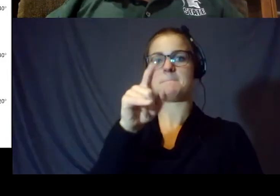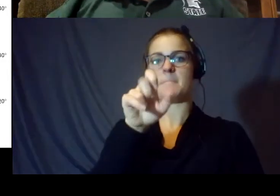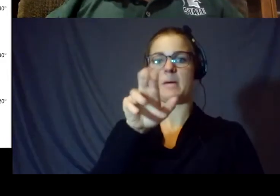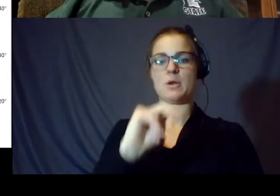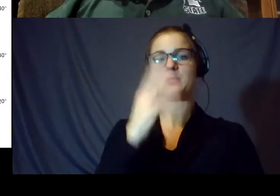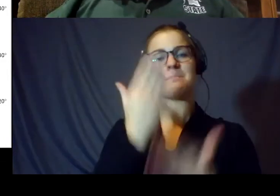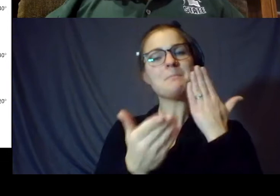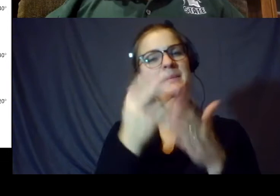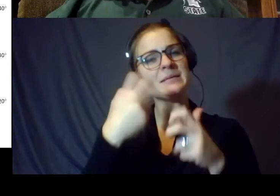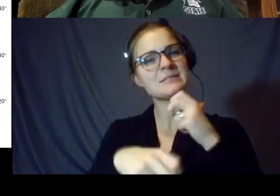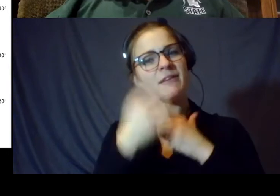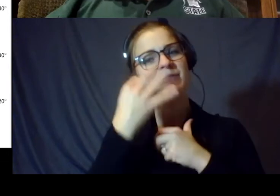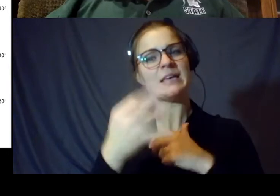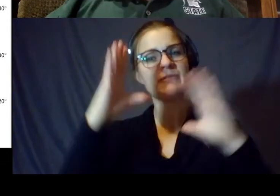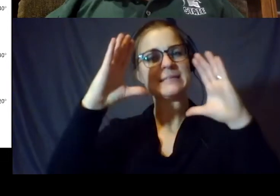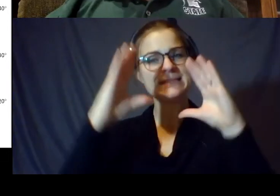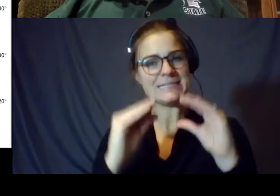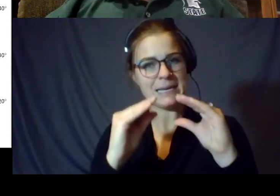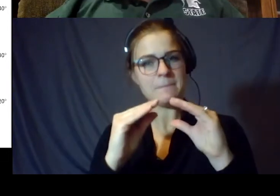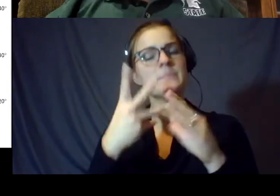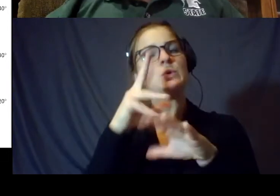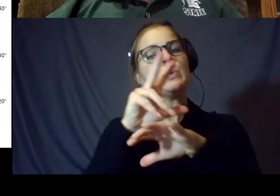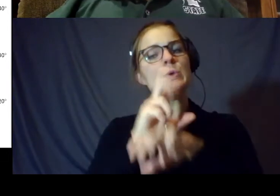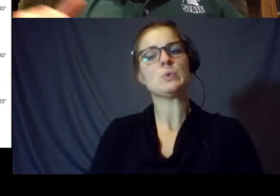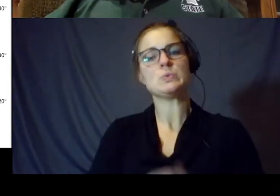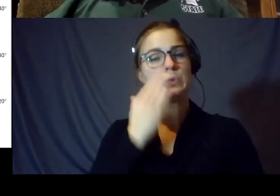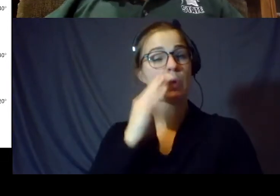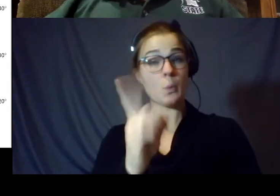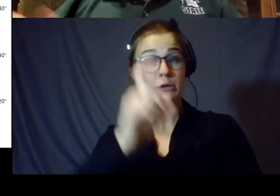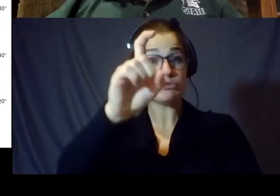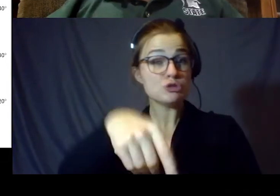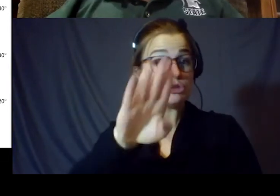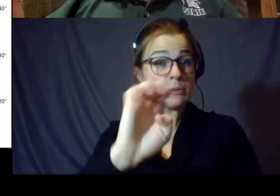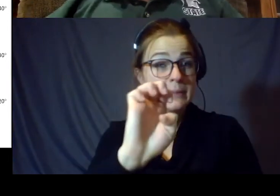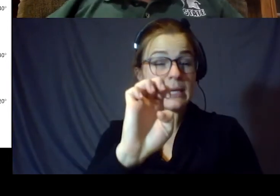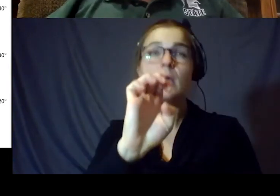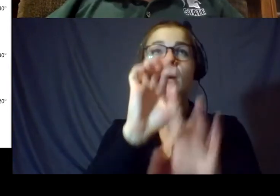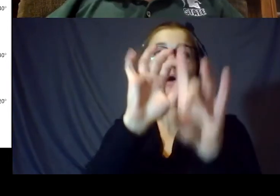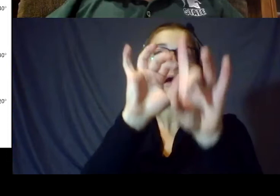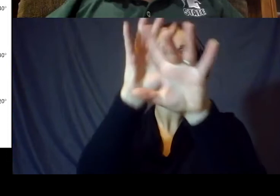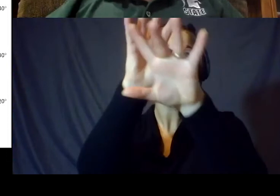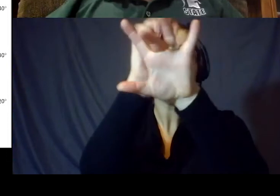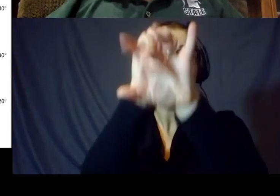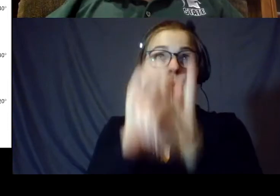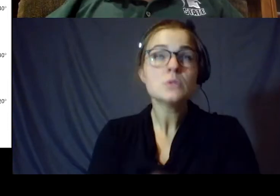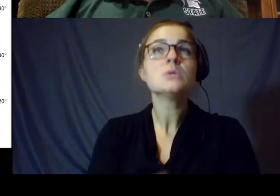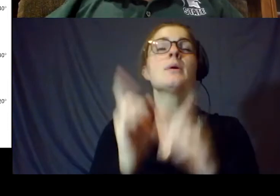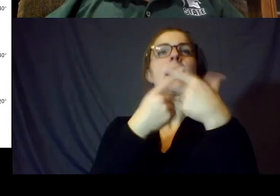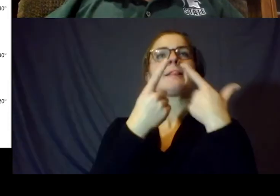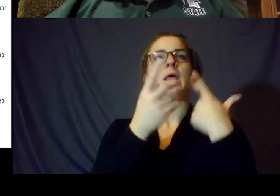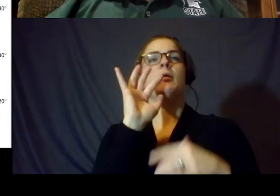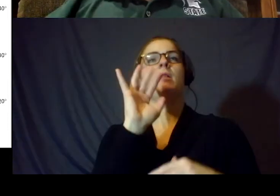when it's dim. It's easier to get used to where it's supposed to be and then see when it's brighter. But hey, I don't make up the